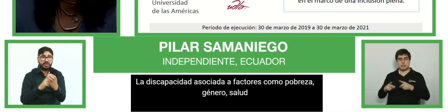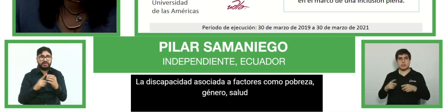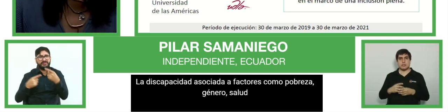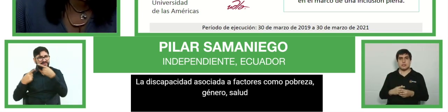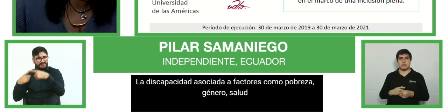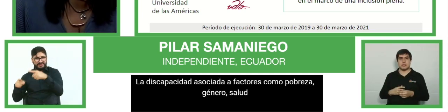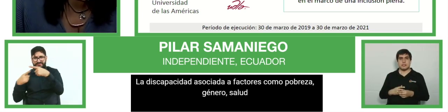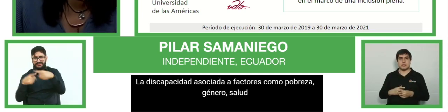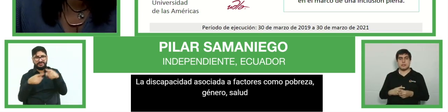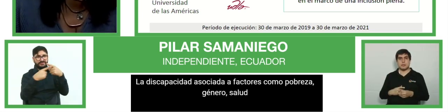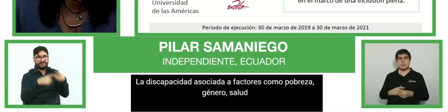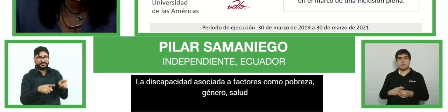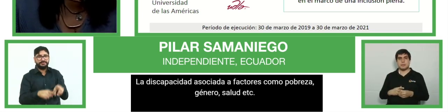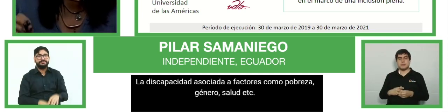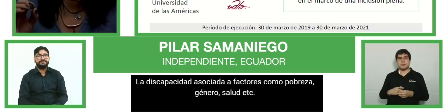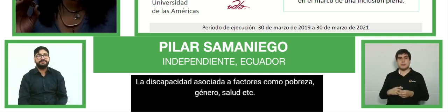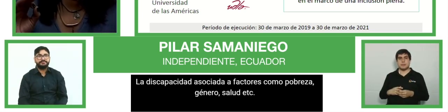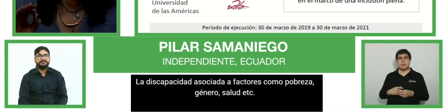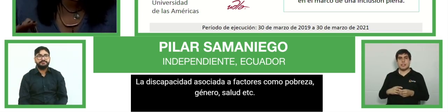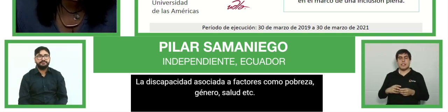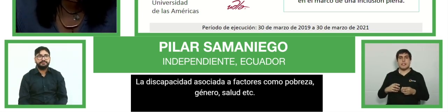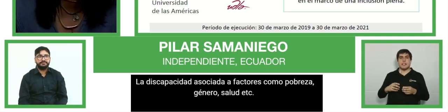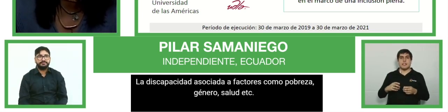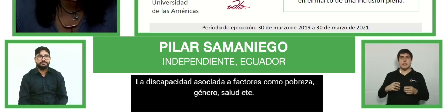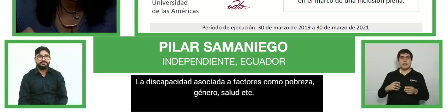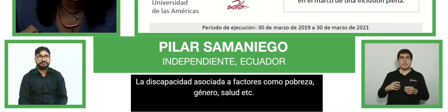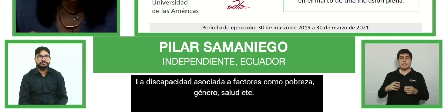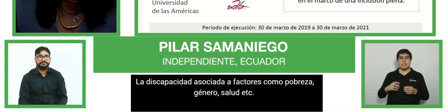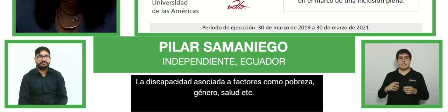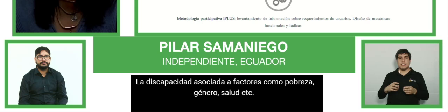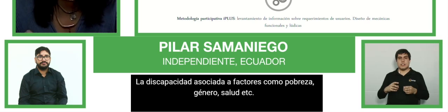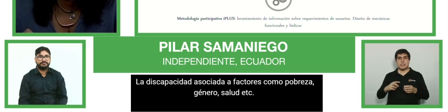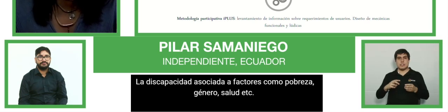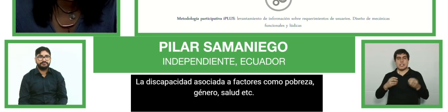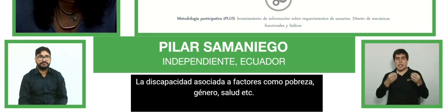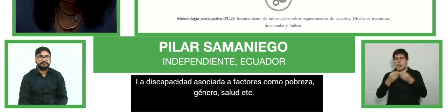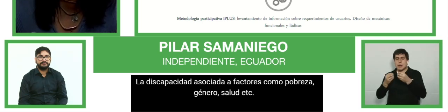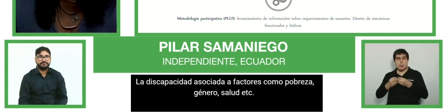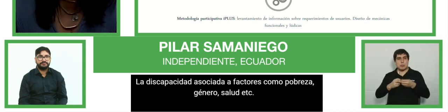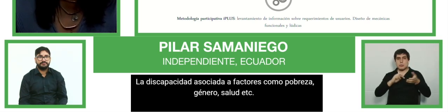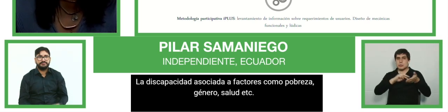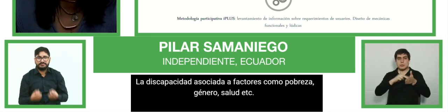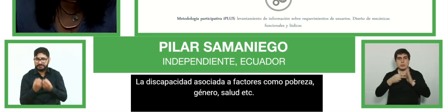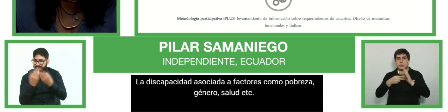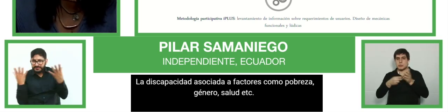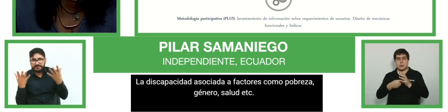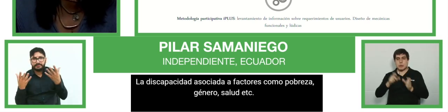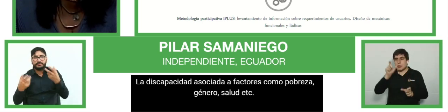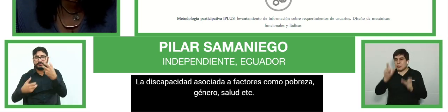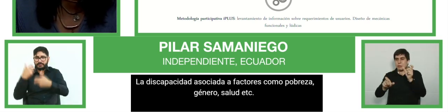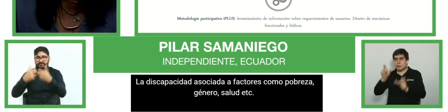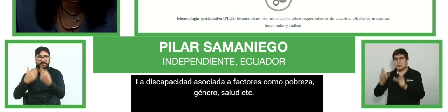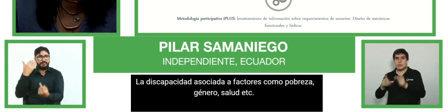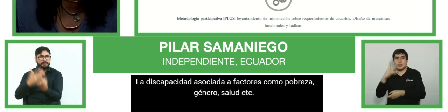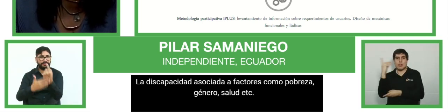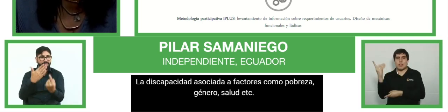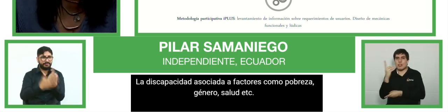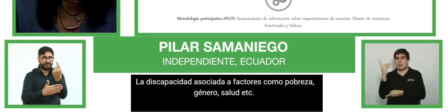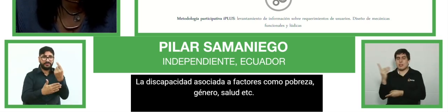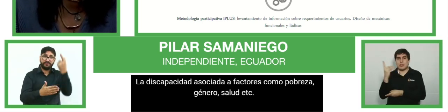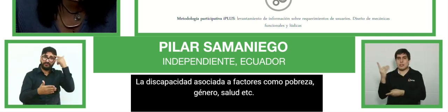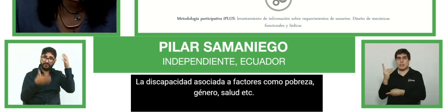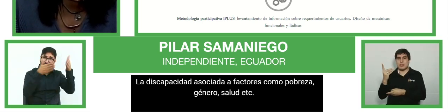serious repercussions for the collective of students with disabilities, at all levels, from